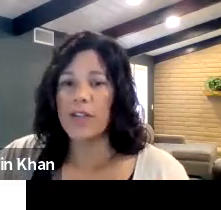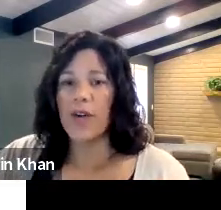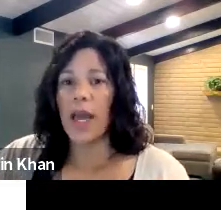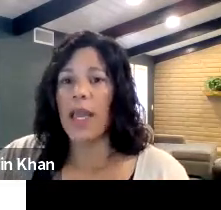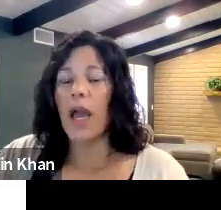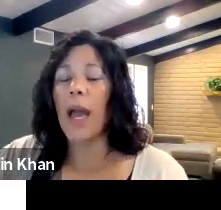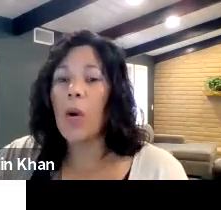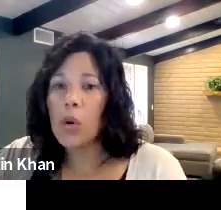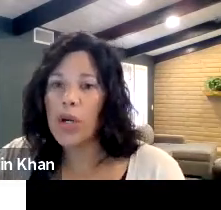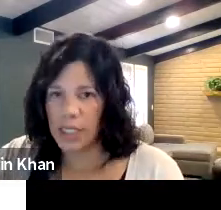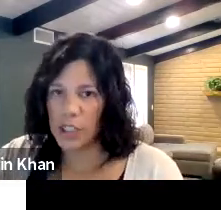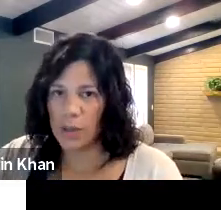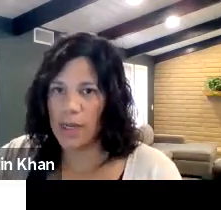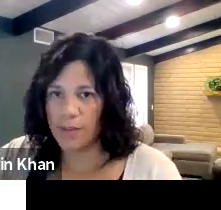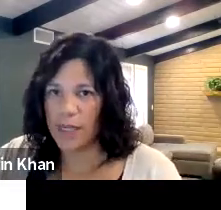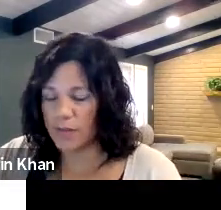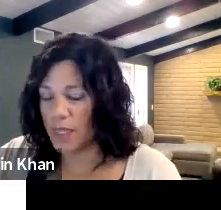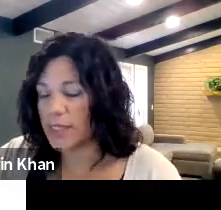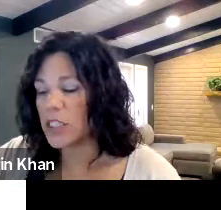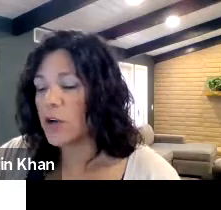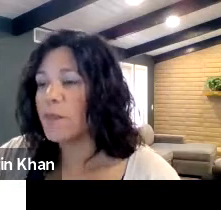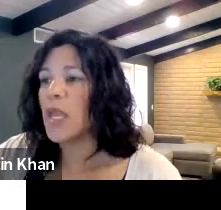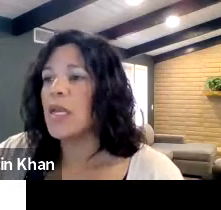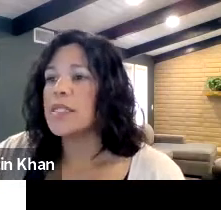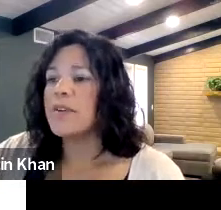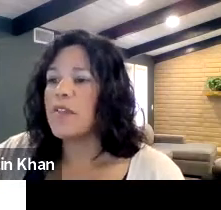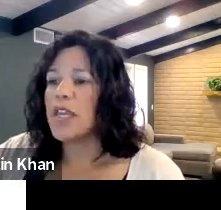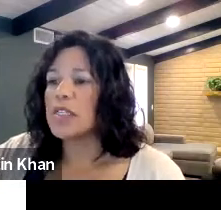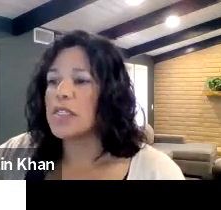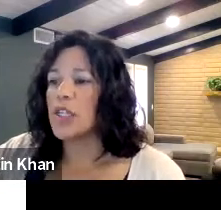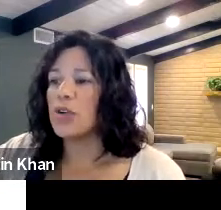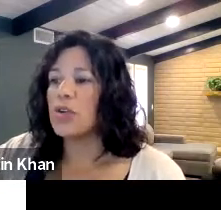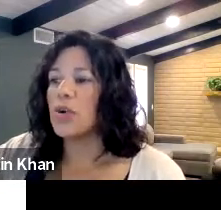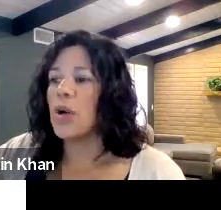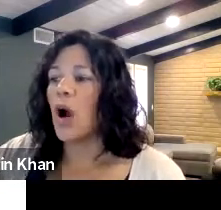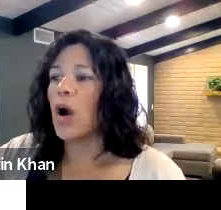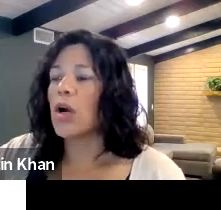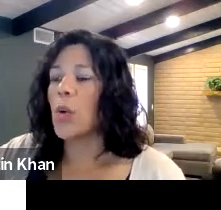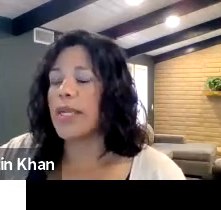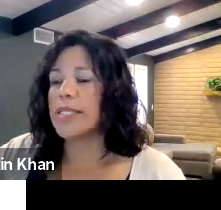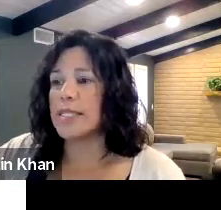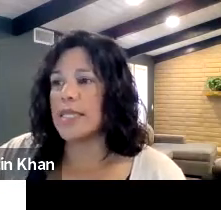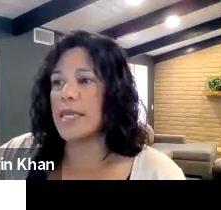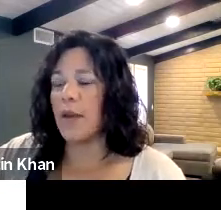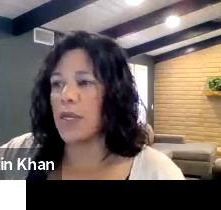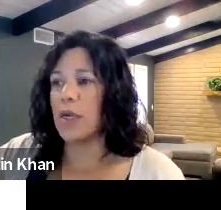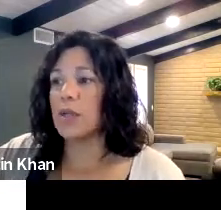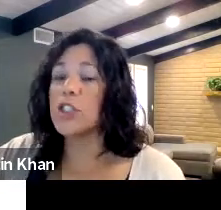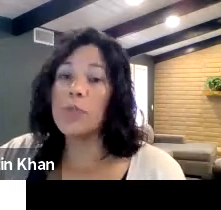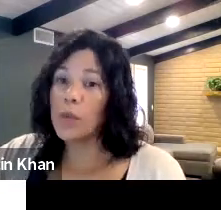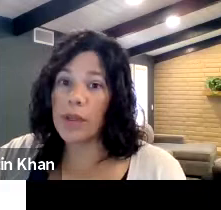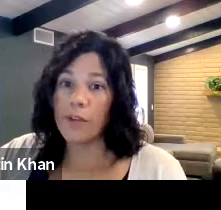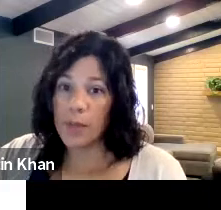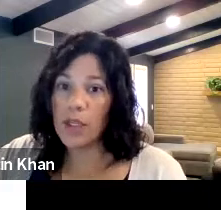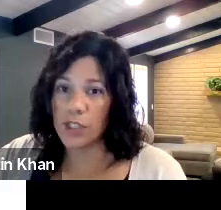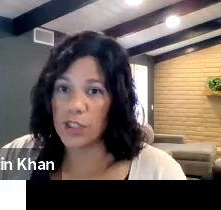to identify how we're going to determine effectiveness. And so some of the things you are going to see up here